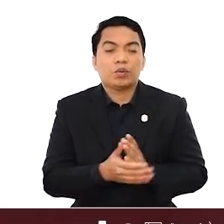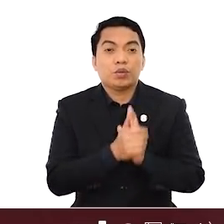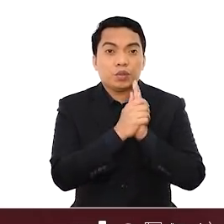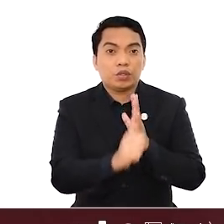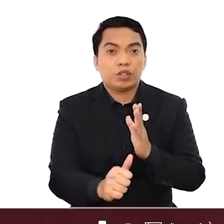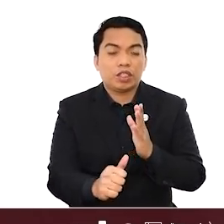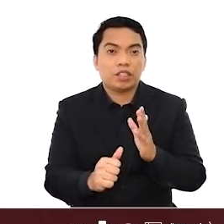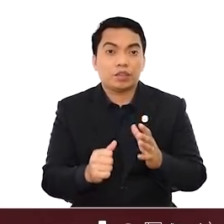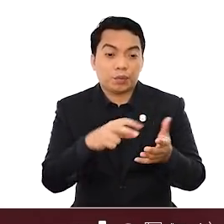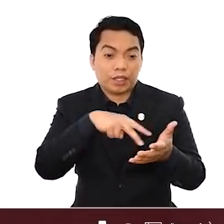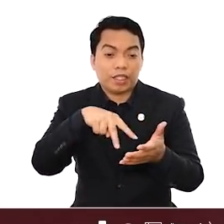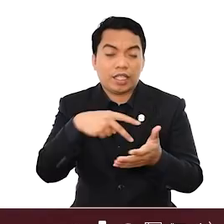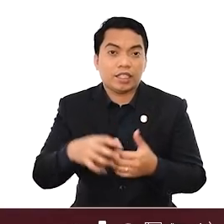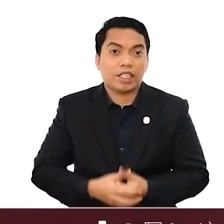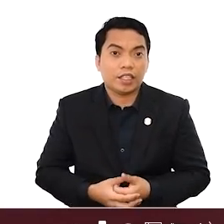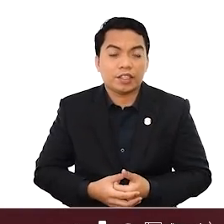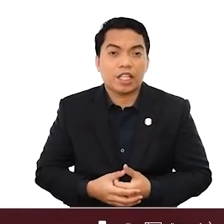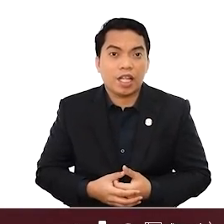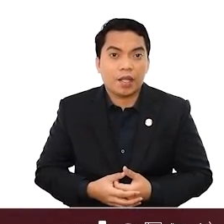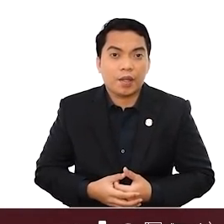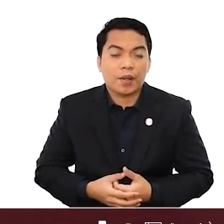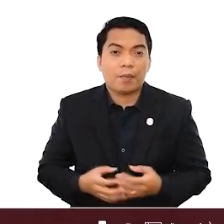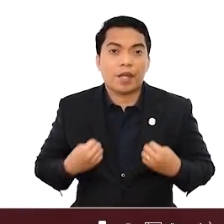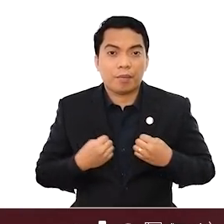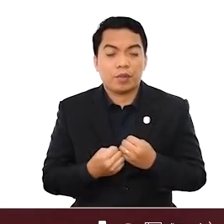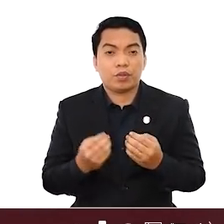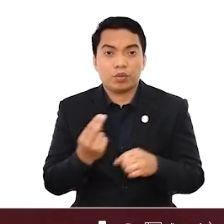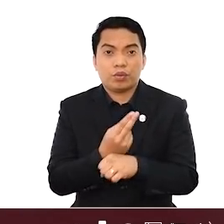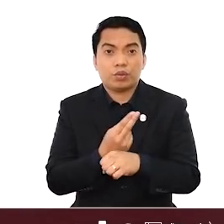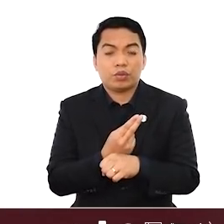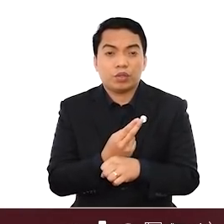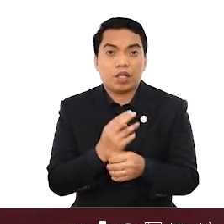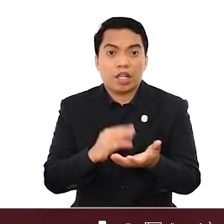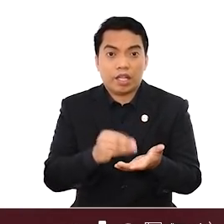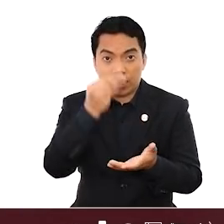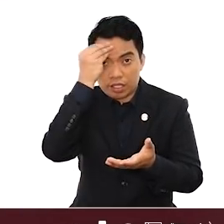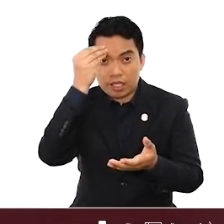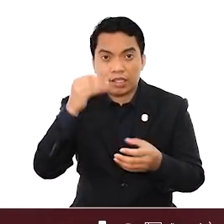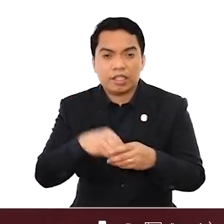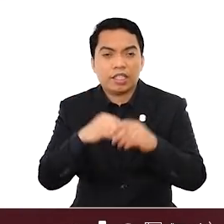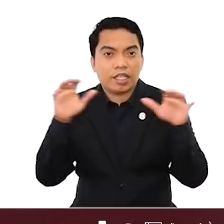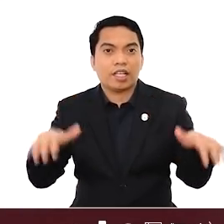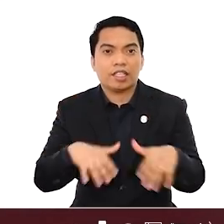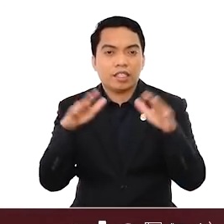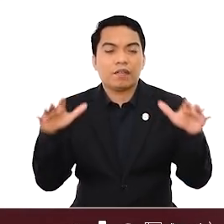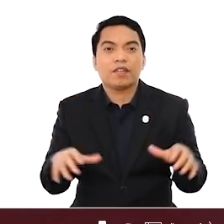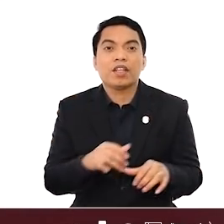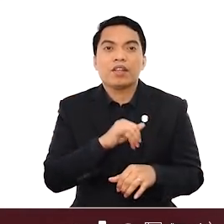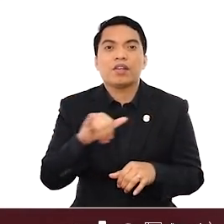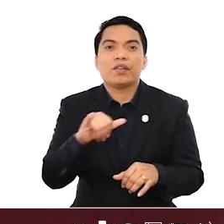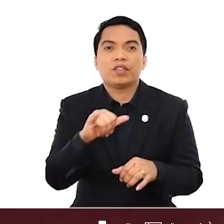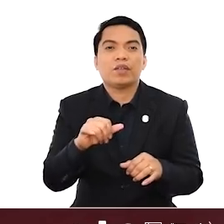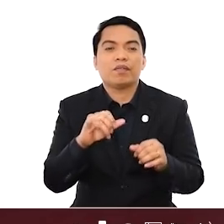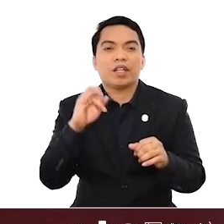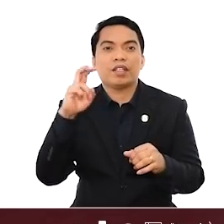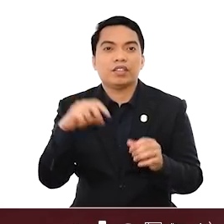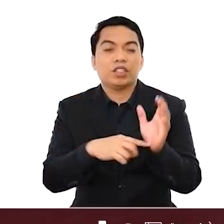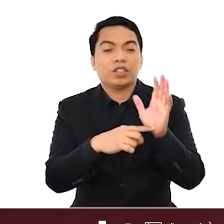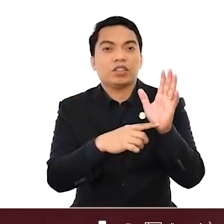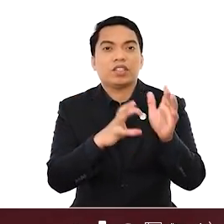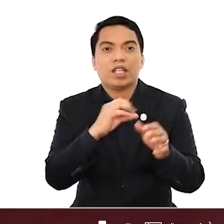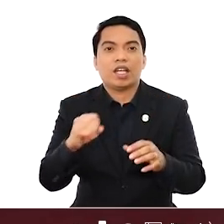dance, the brethren will use what they've learned in other activities in the church, such as INC concerts and